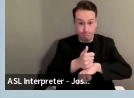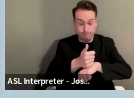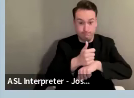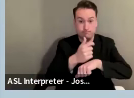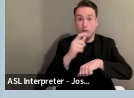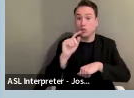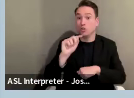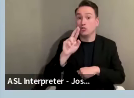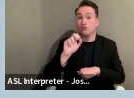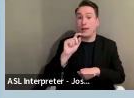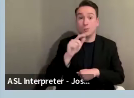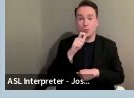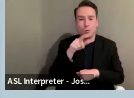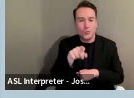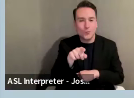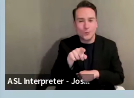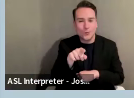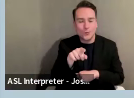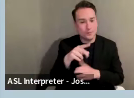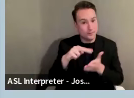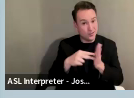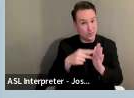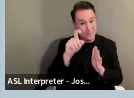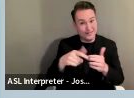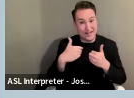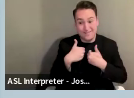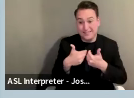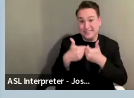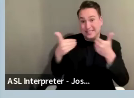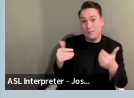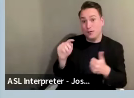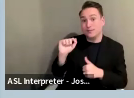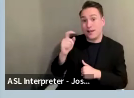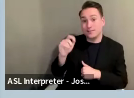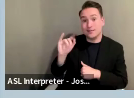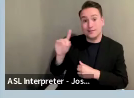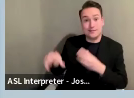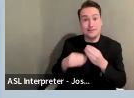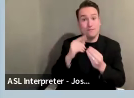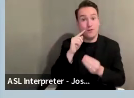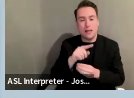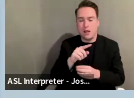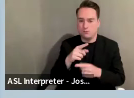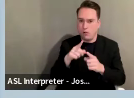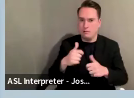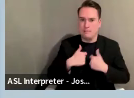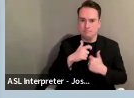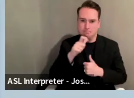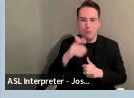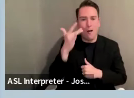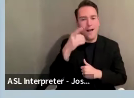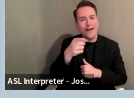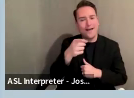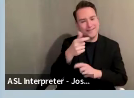is you. So you don't need a separate tax ID number for it as long as you're alive, because the trust is you.